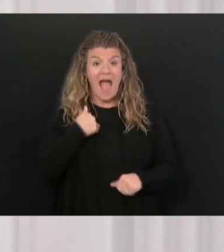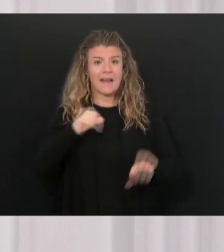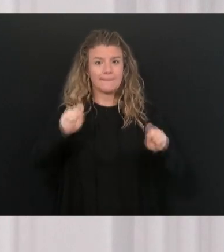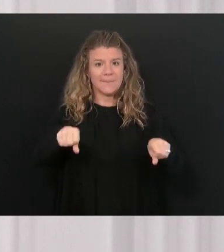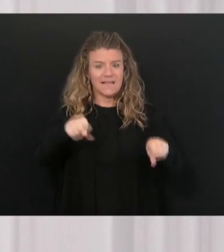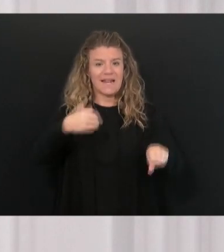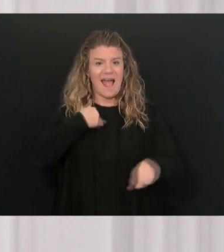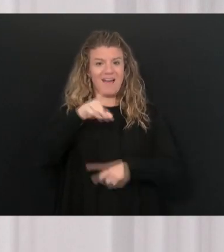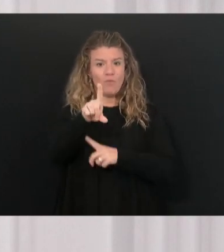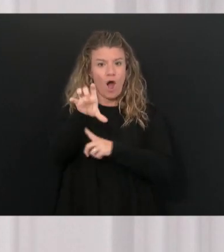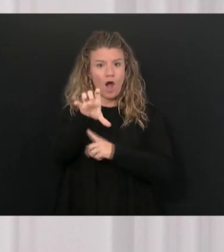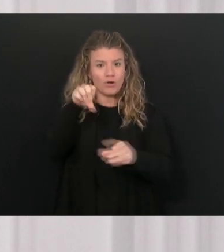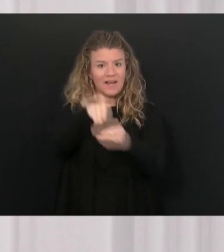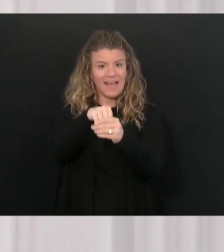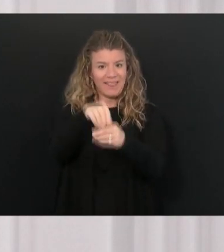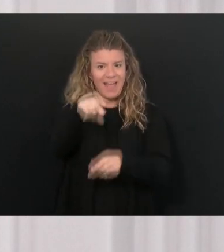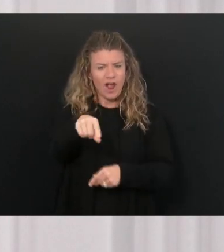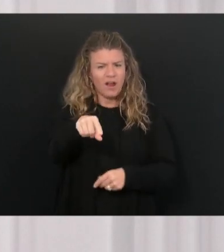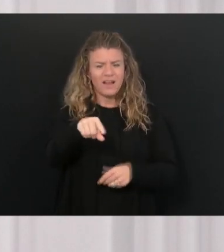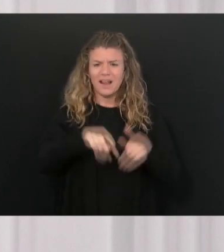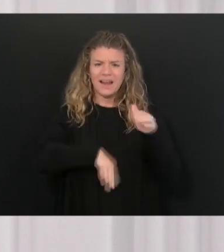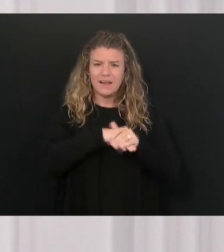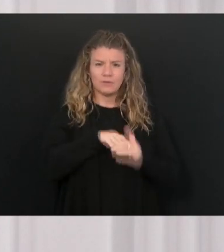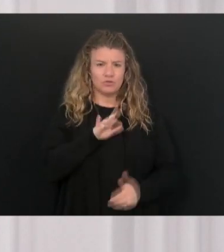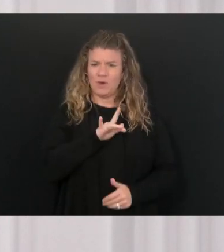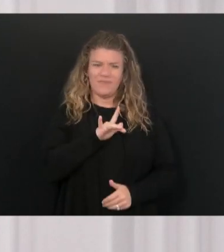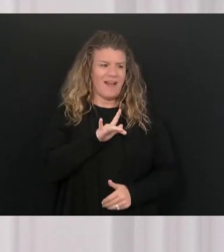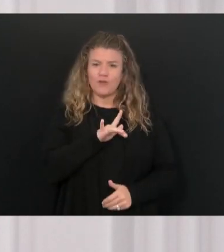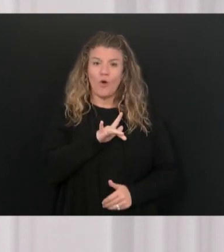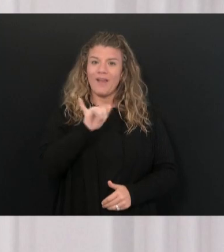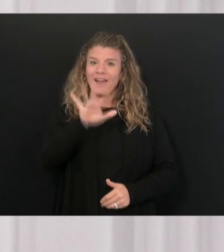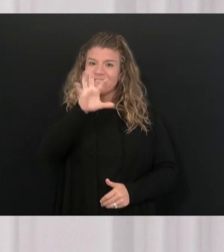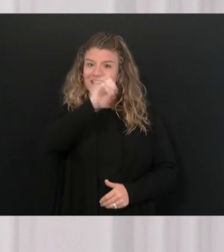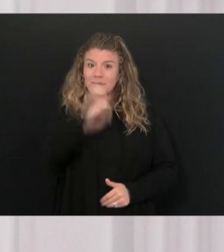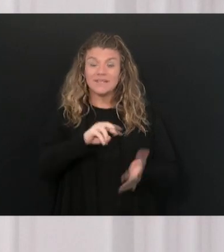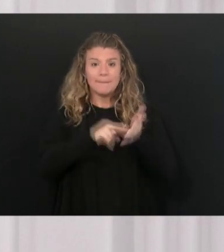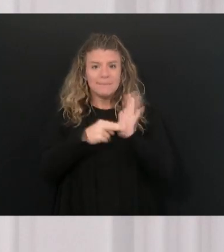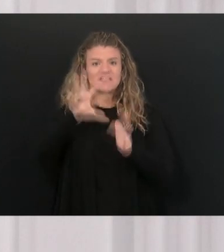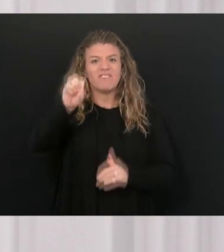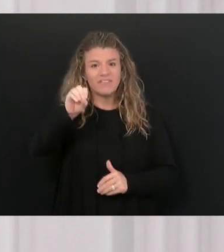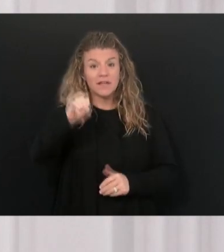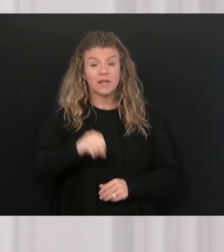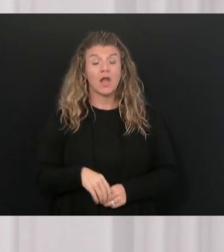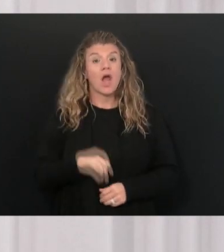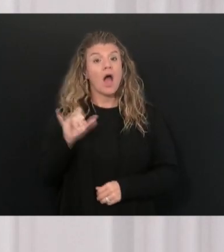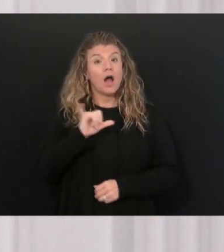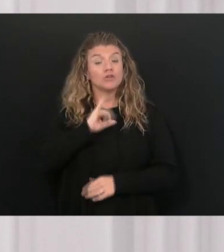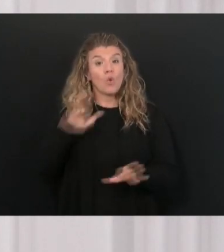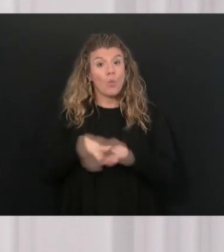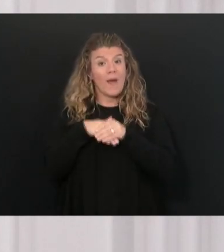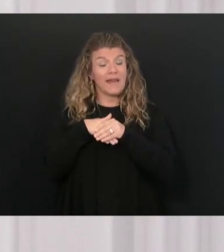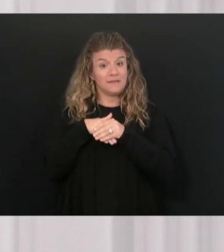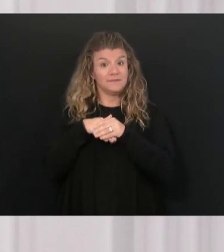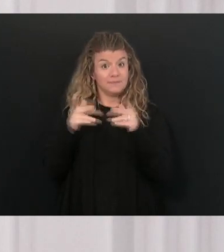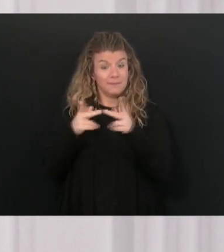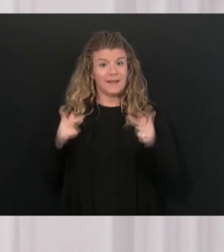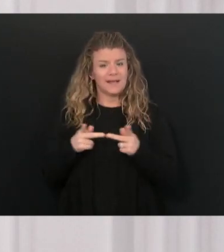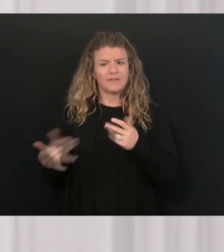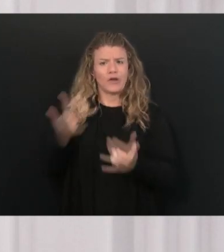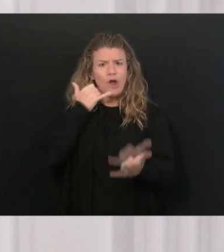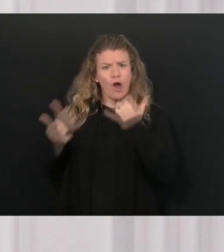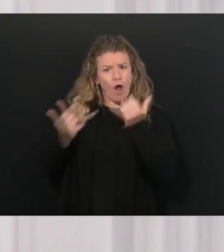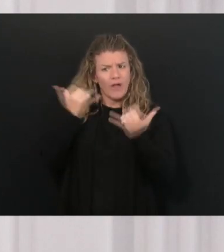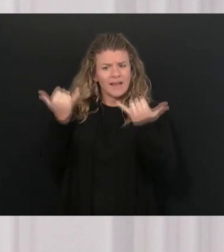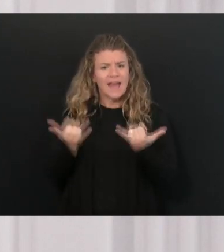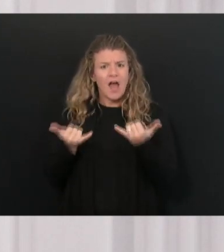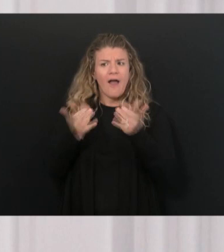100 would not be limited to 25, but rather to 50. We've had wedding chapels have been calling rather regularly now,